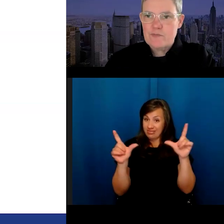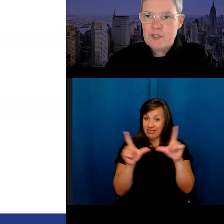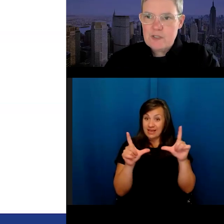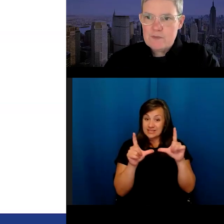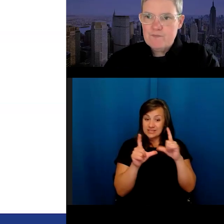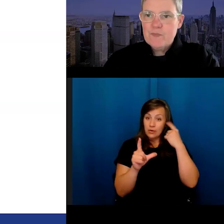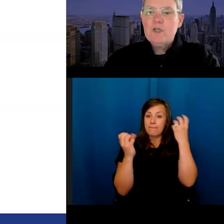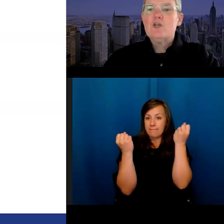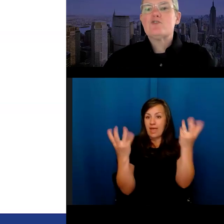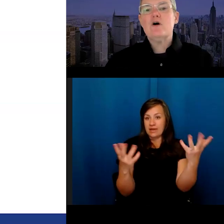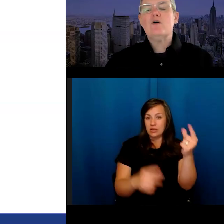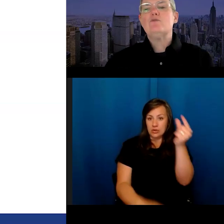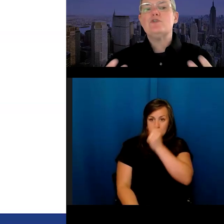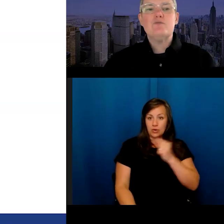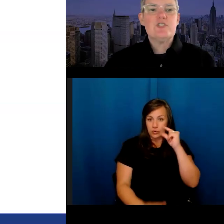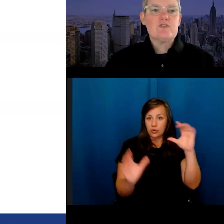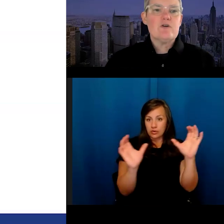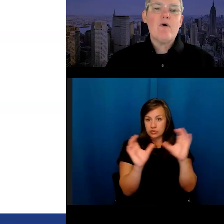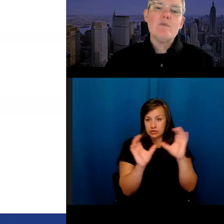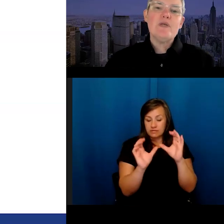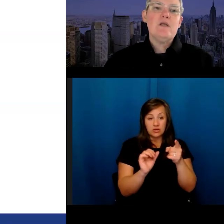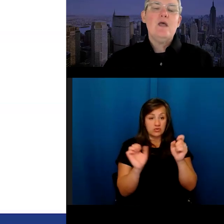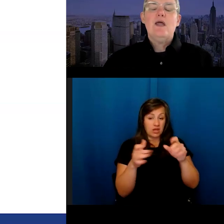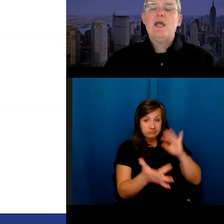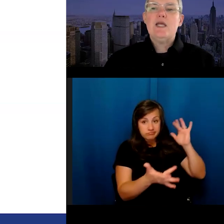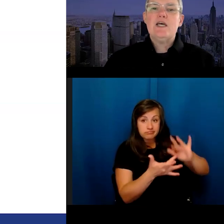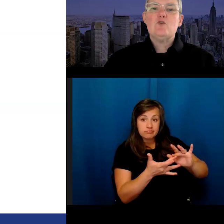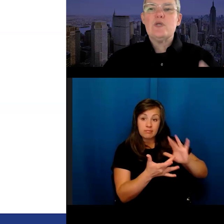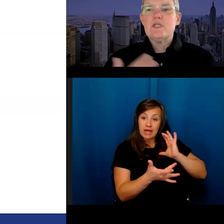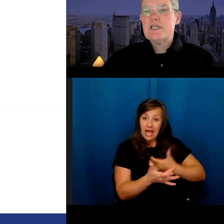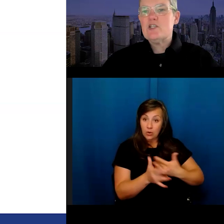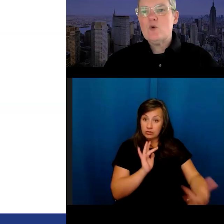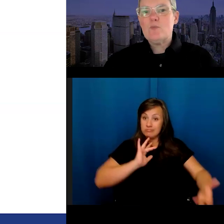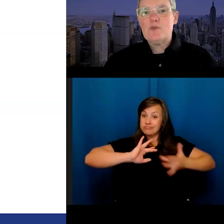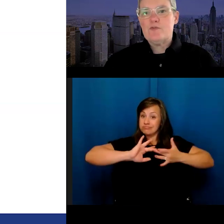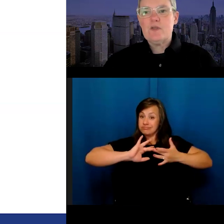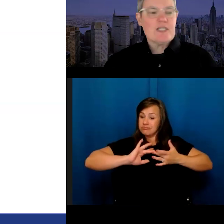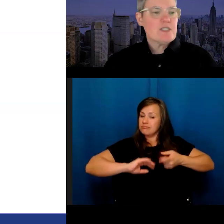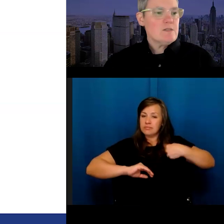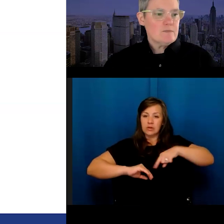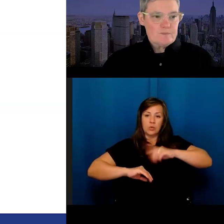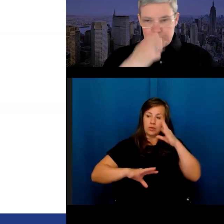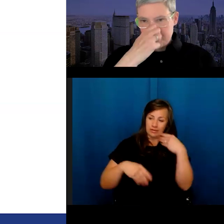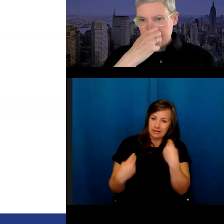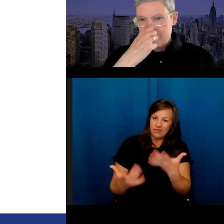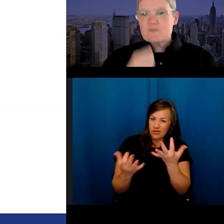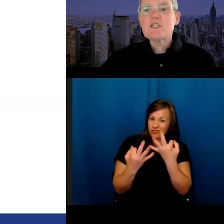Google certificates. So you can reach out to our department and we can set you up with a free